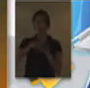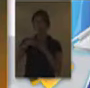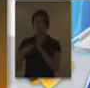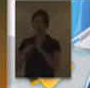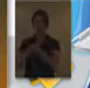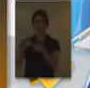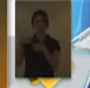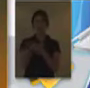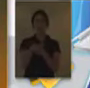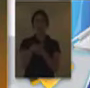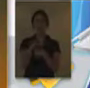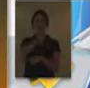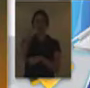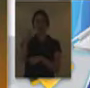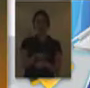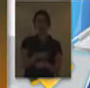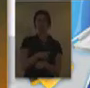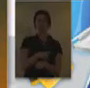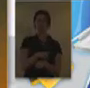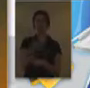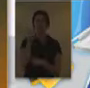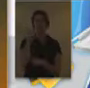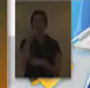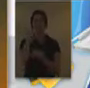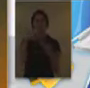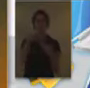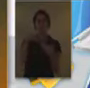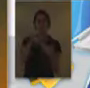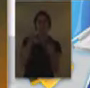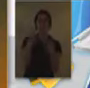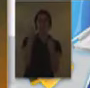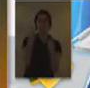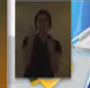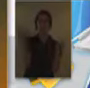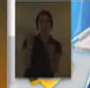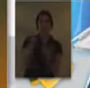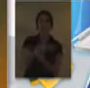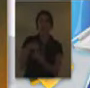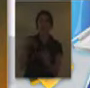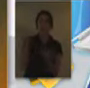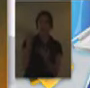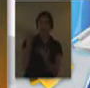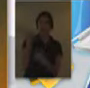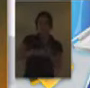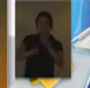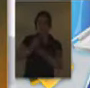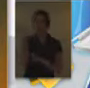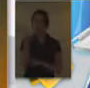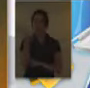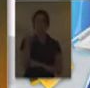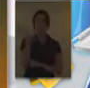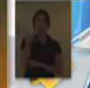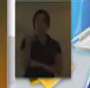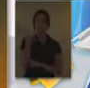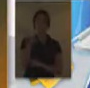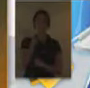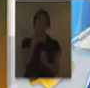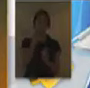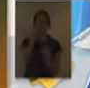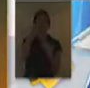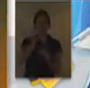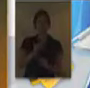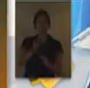And then we developed participation methodologies so that we could find out what the users wanted, needed, what they were looking